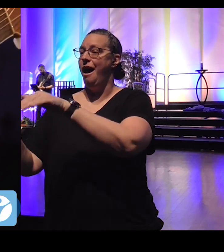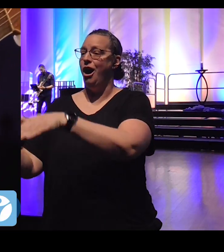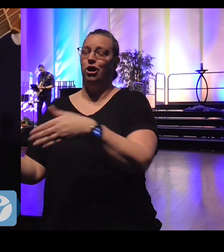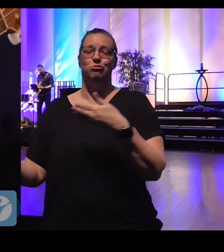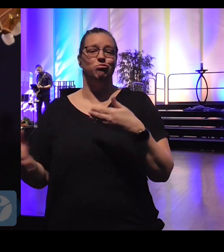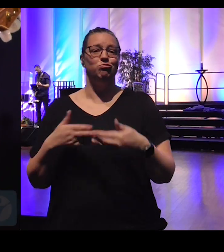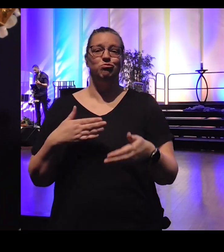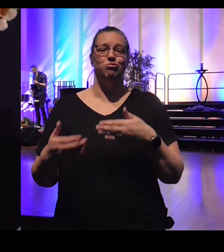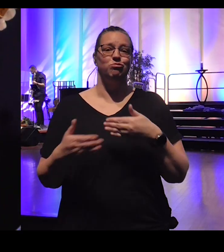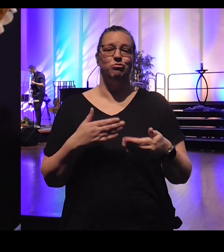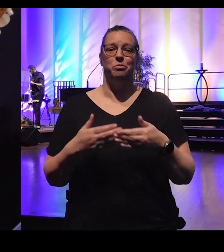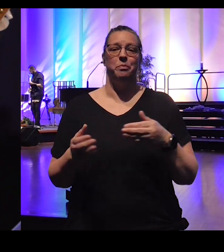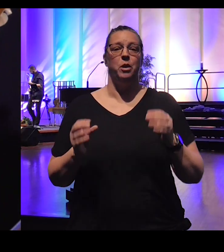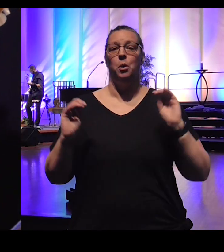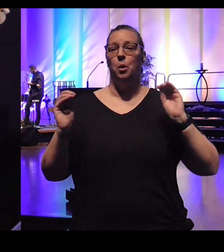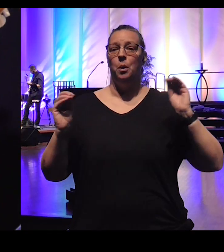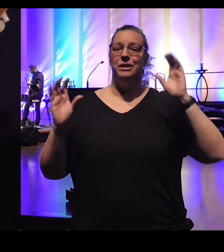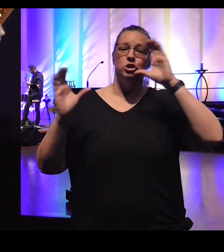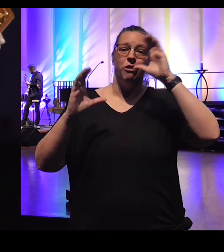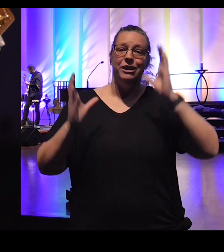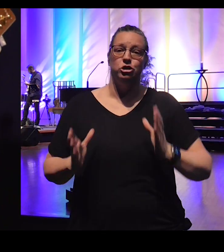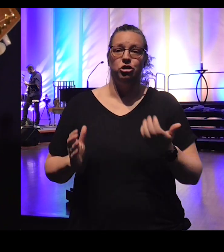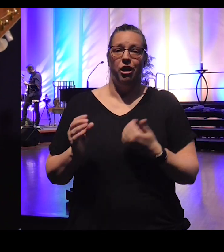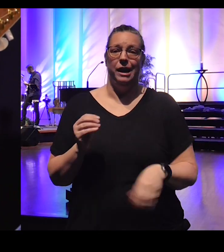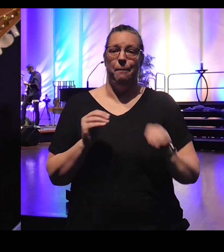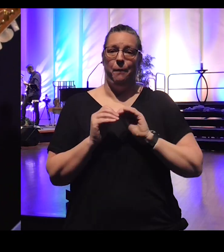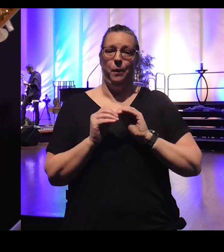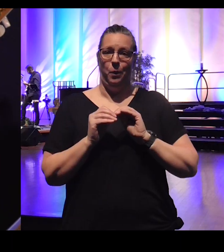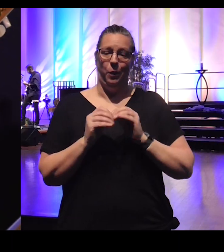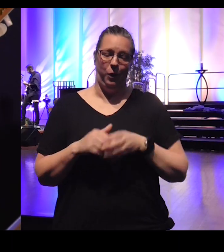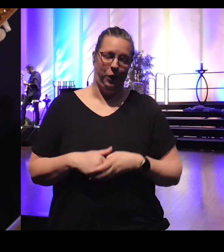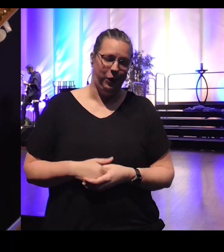no longer a stranger.